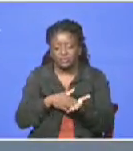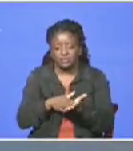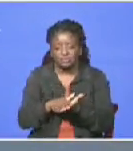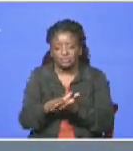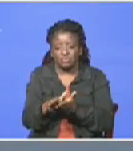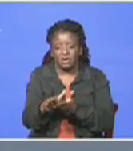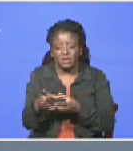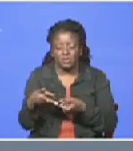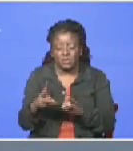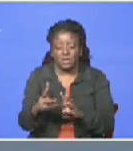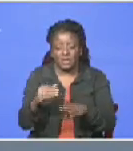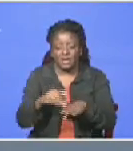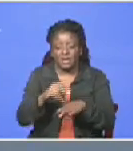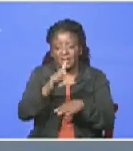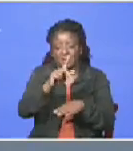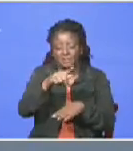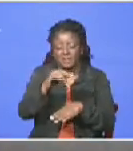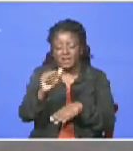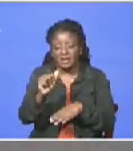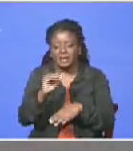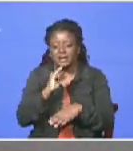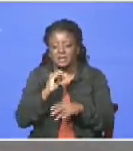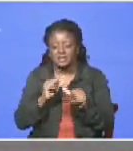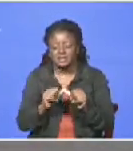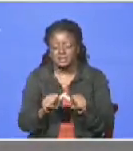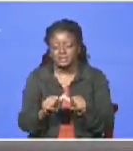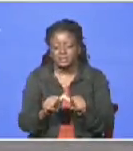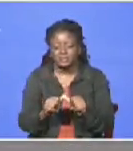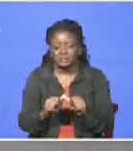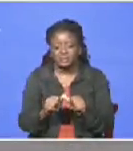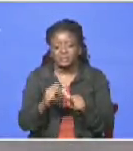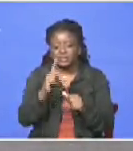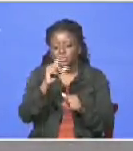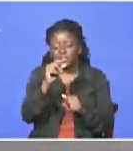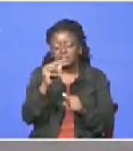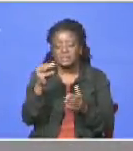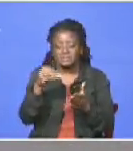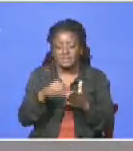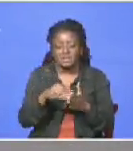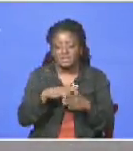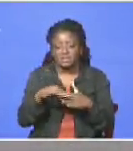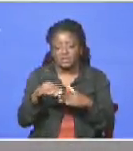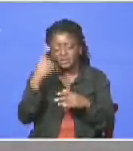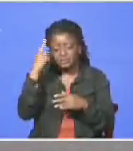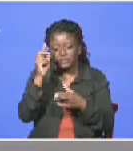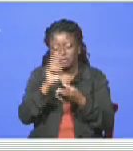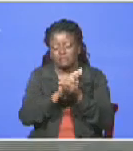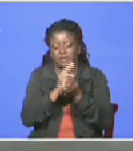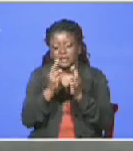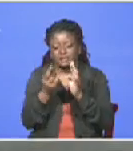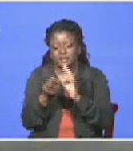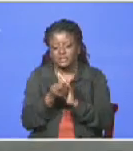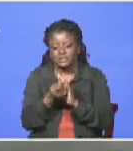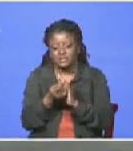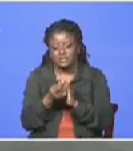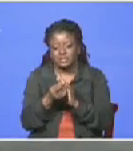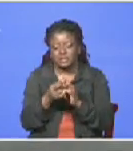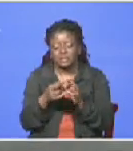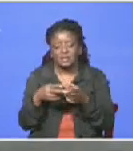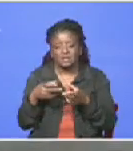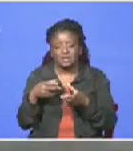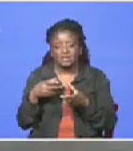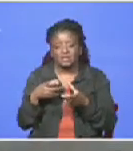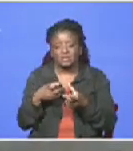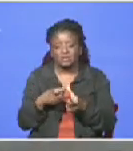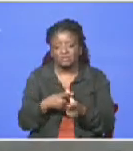continuing. Renovations are being carried out to the tune of $20 million. We're hoping that it's completed before